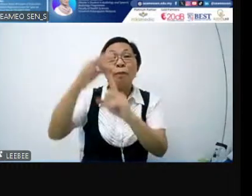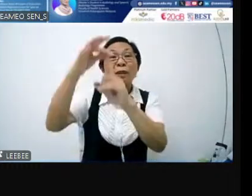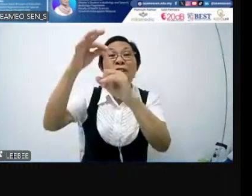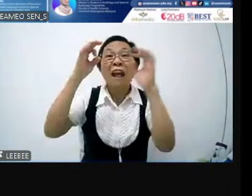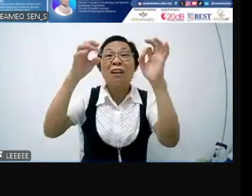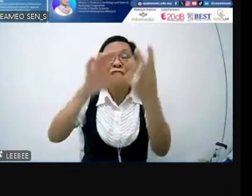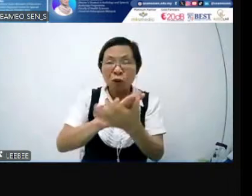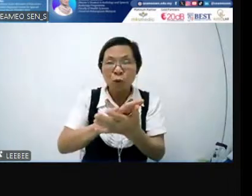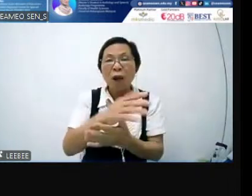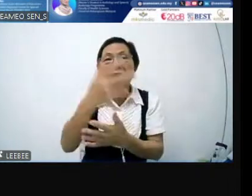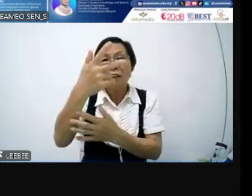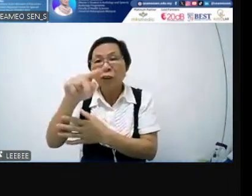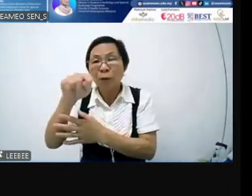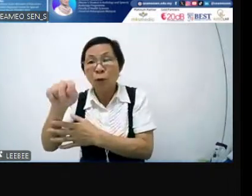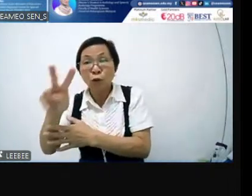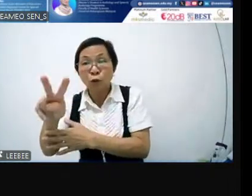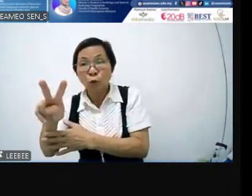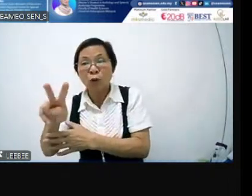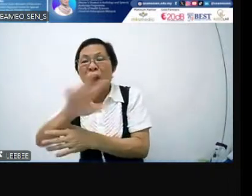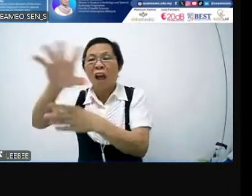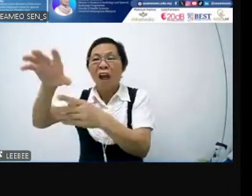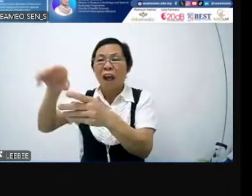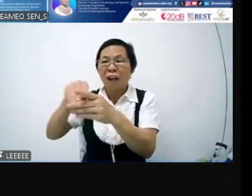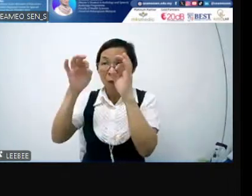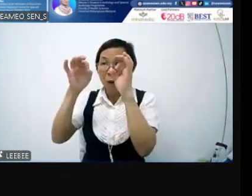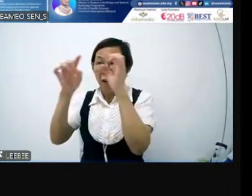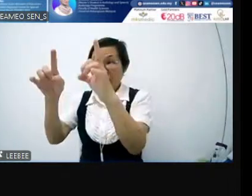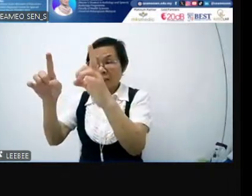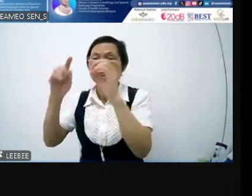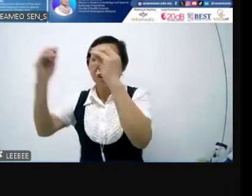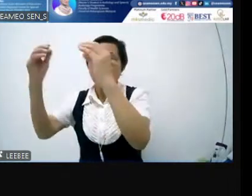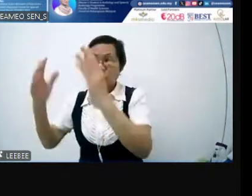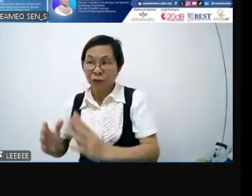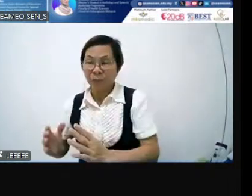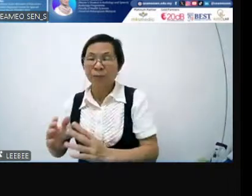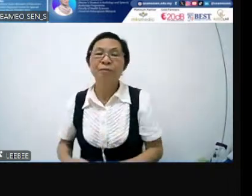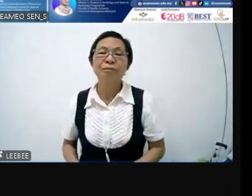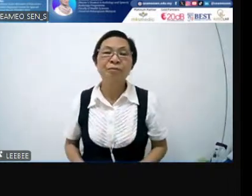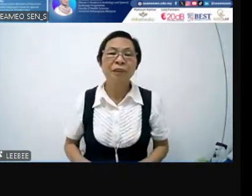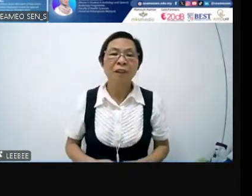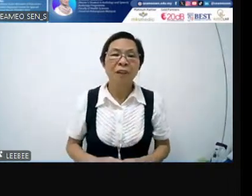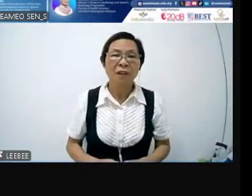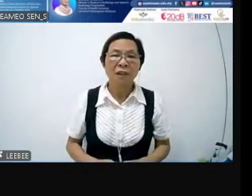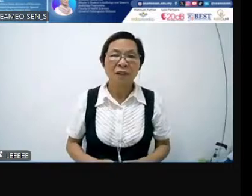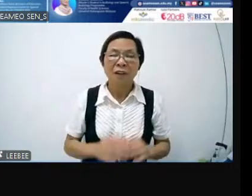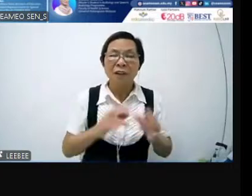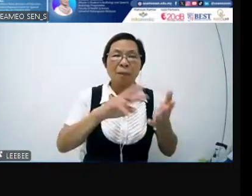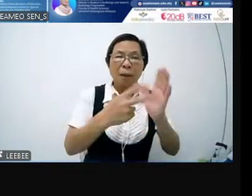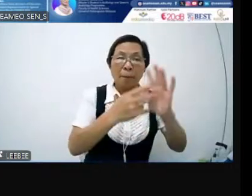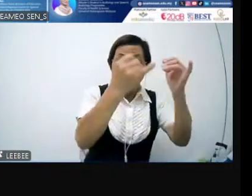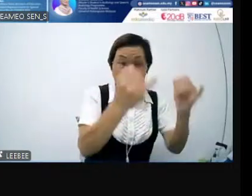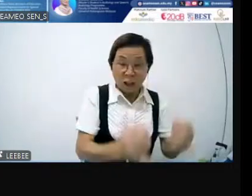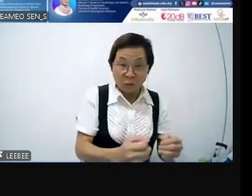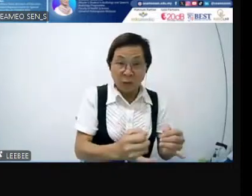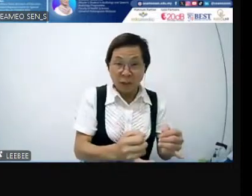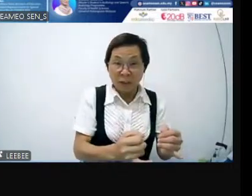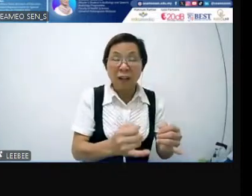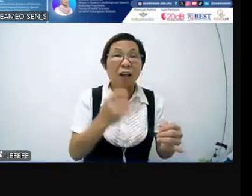and 13.2% were inclusive education teachers. The mean individual score on the checklist